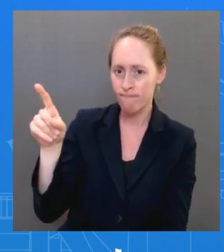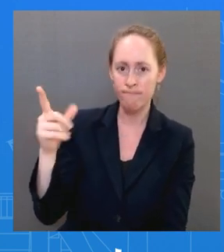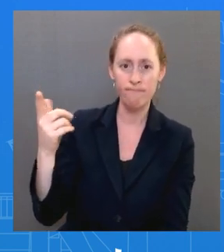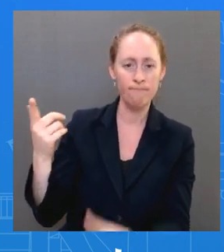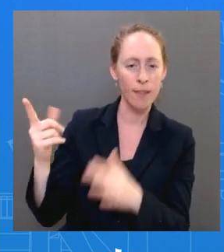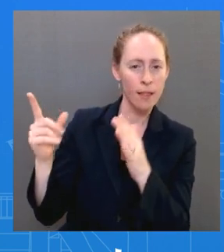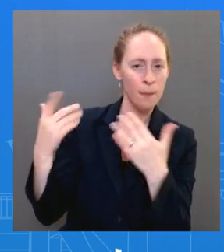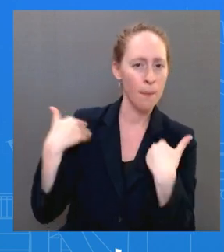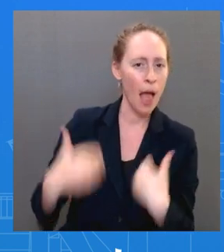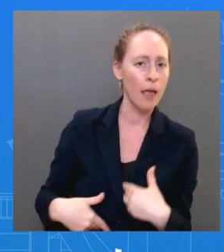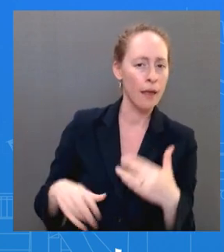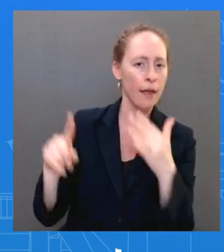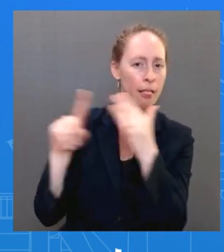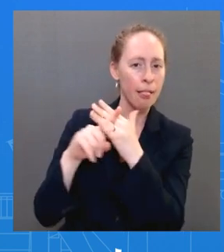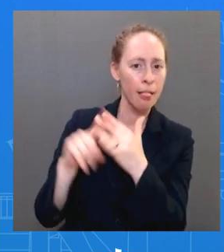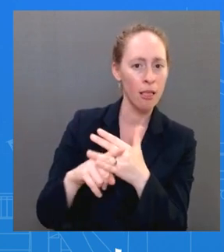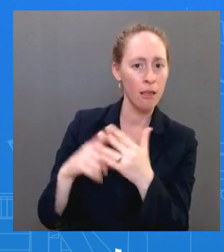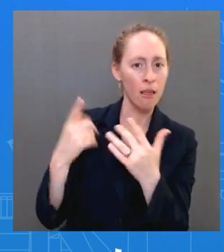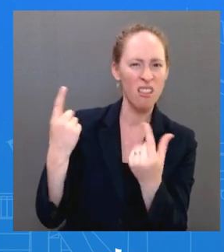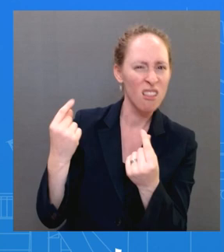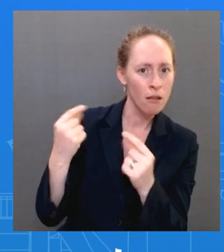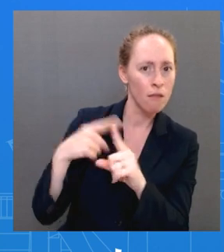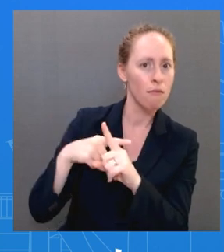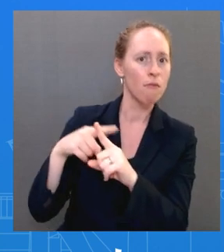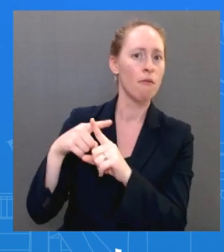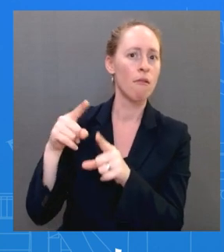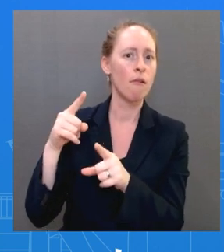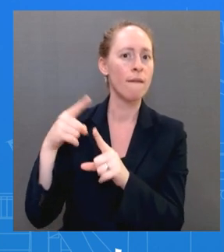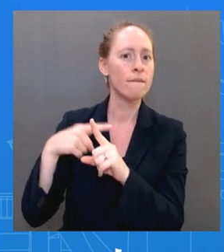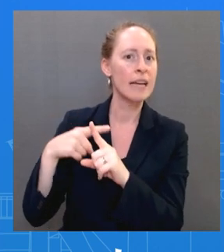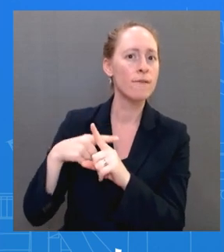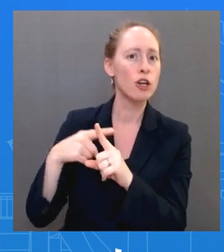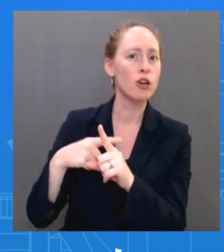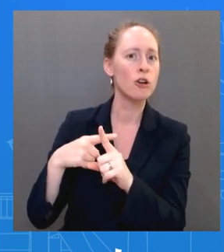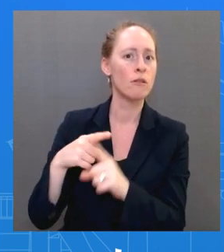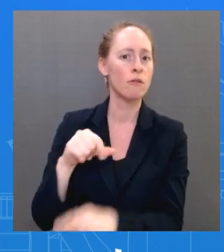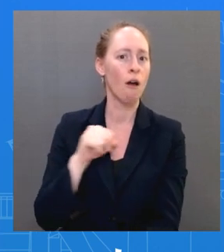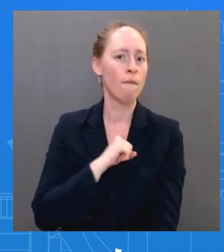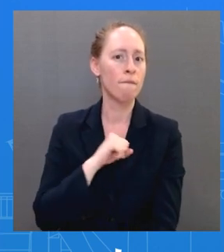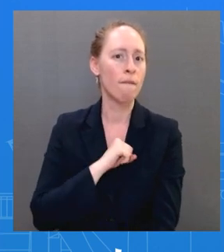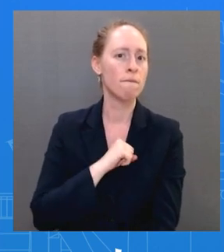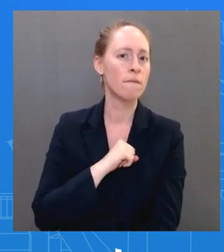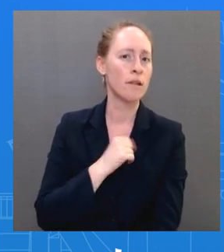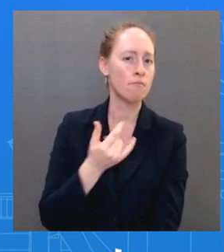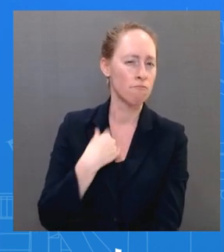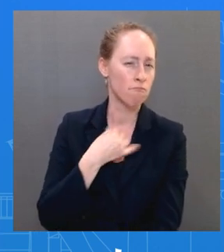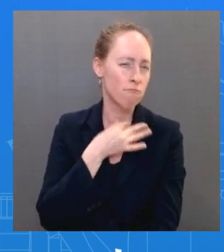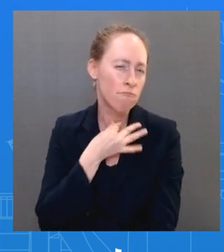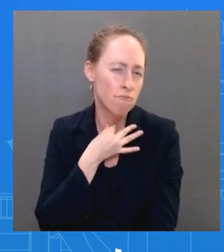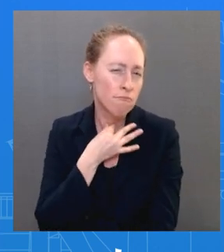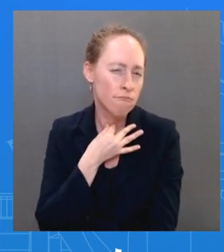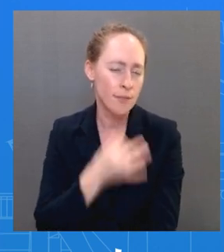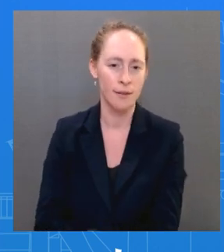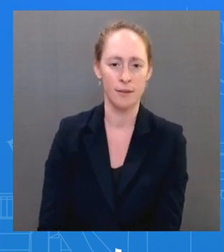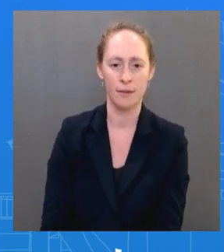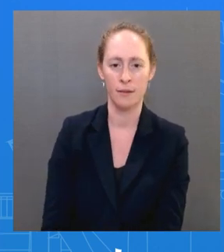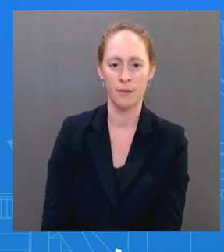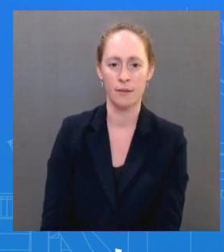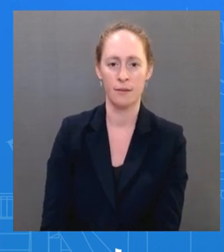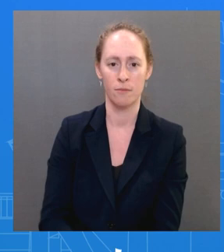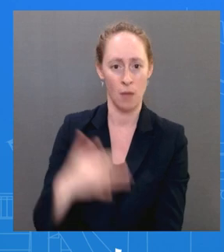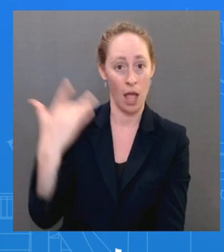cough is now loose as opposed to dry. And the first so he did here, he did not have a fever last night. Just to make that clear, I think Dr. Jha made that very